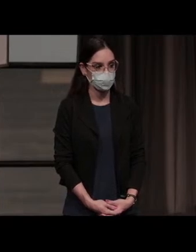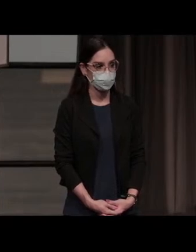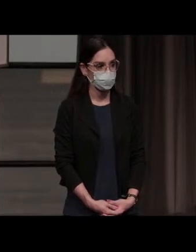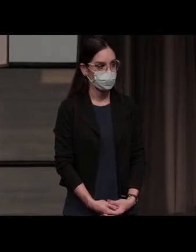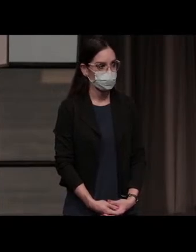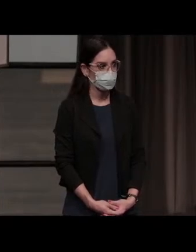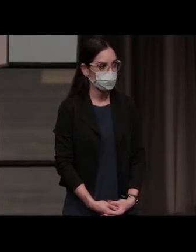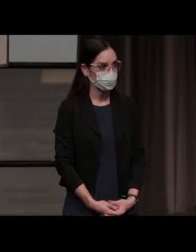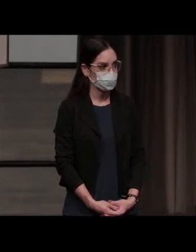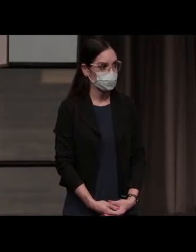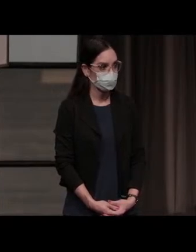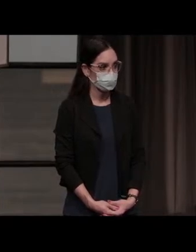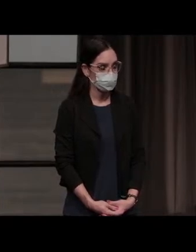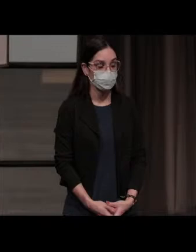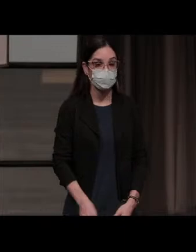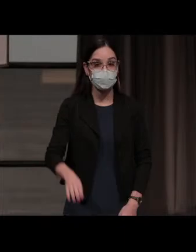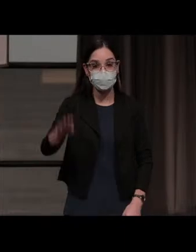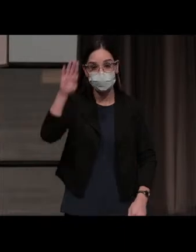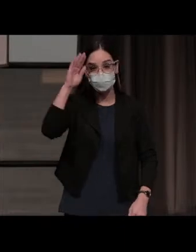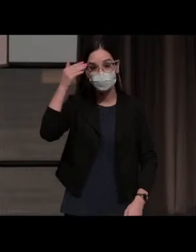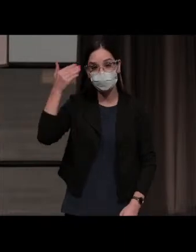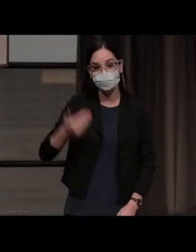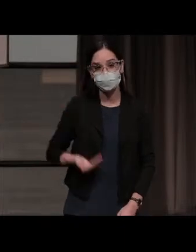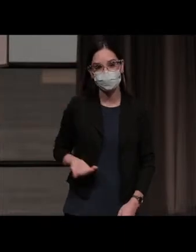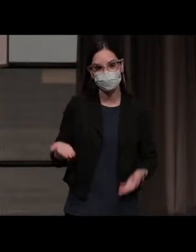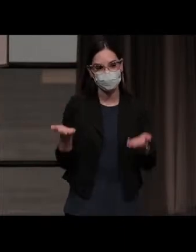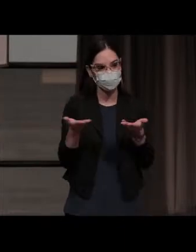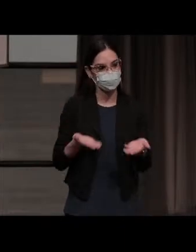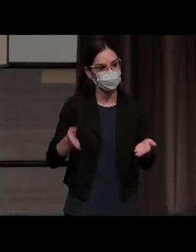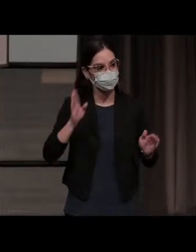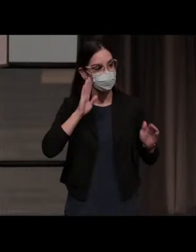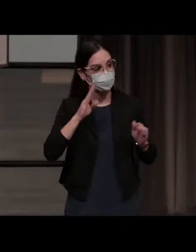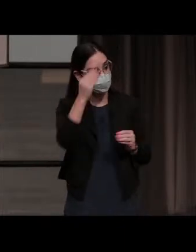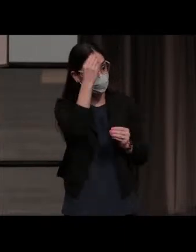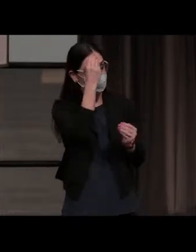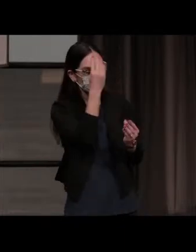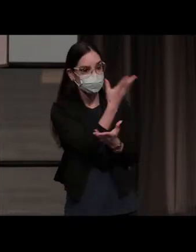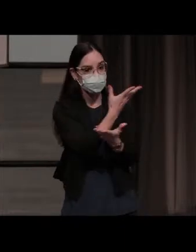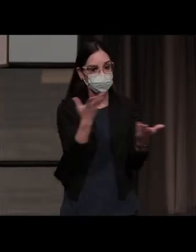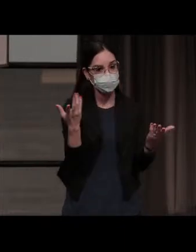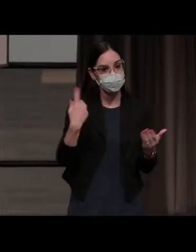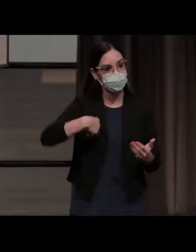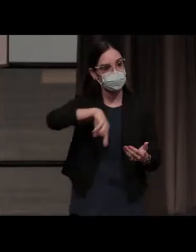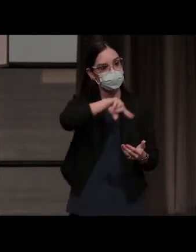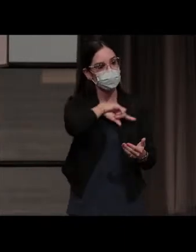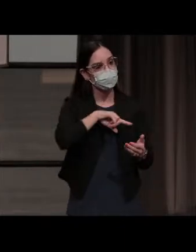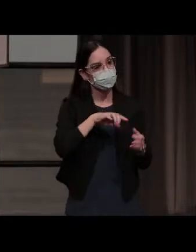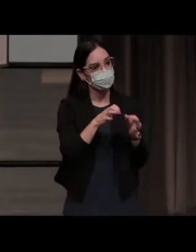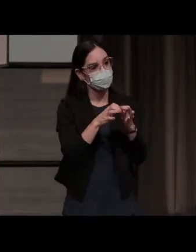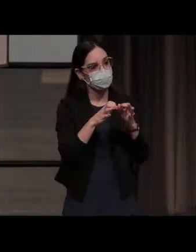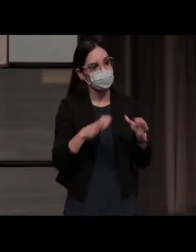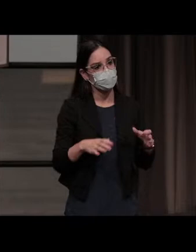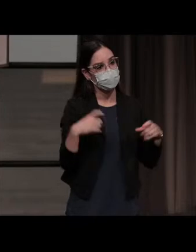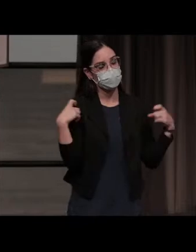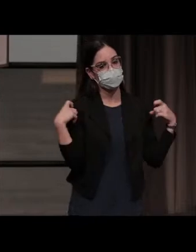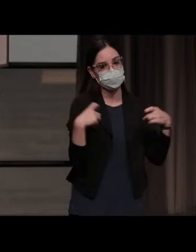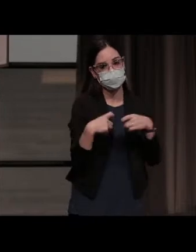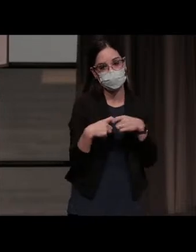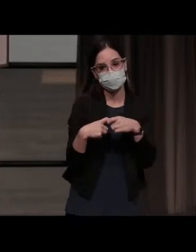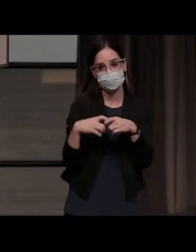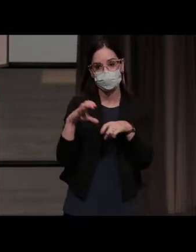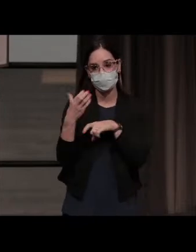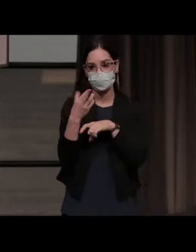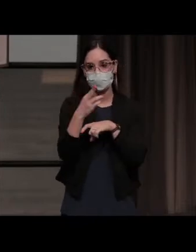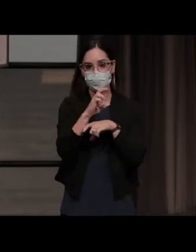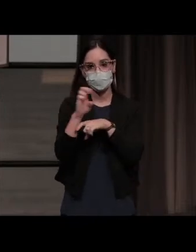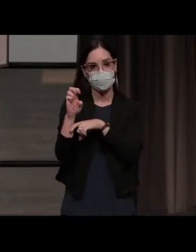gracias. Good afternoon. My name is Maria Angelica. My pronouns are she and they. And today, our colleagues and I are providing Creole and Spanish interpretation with Mob